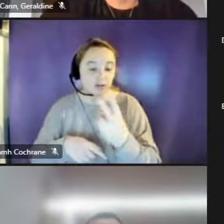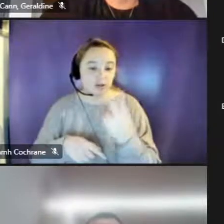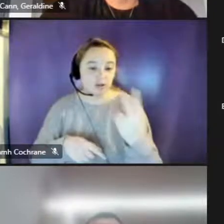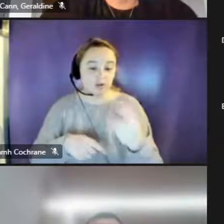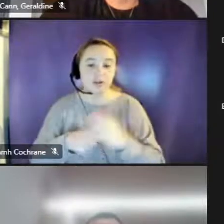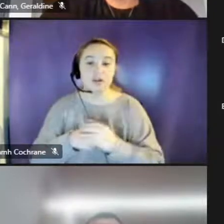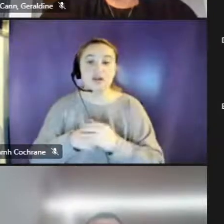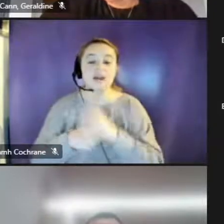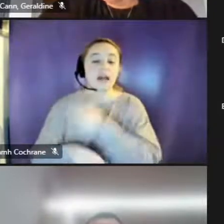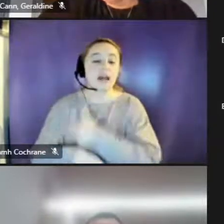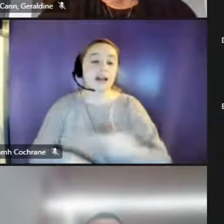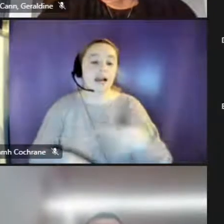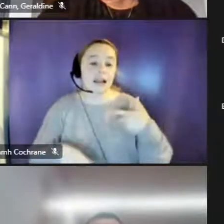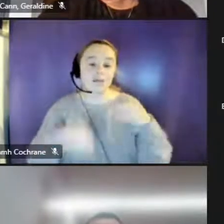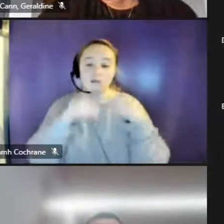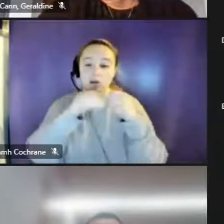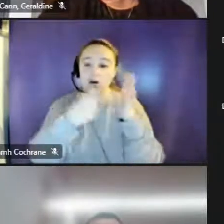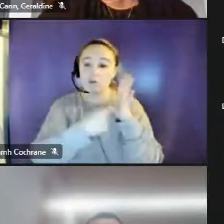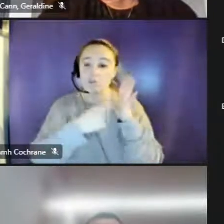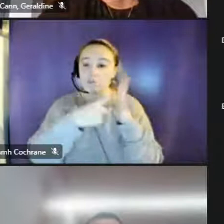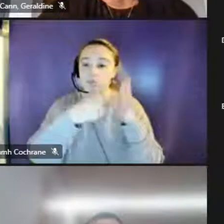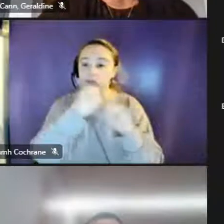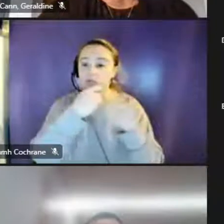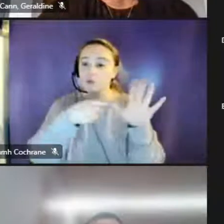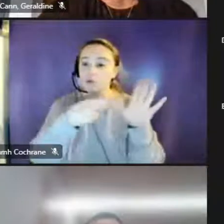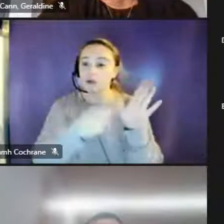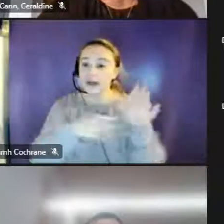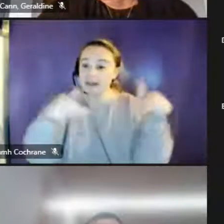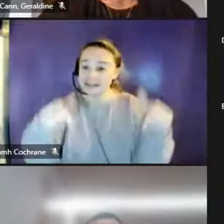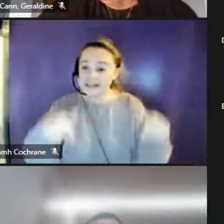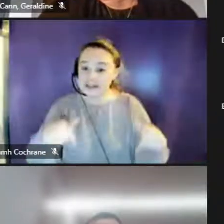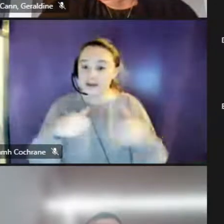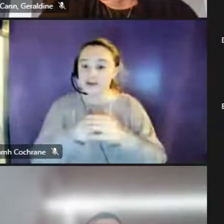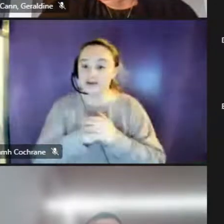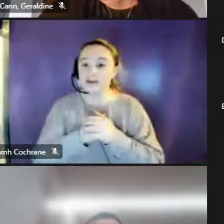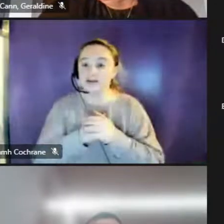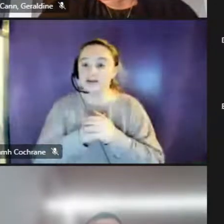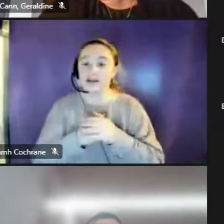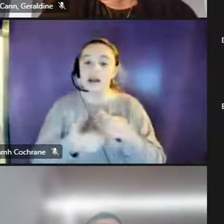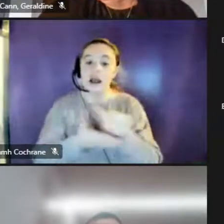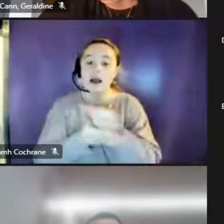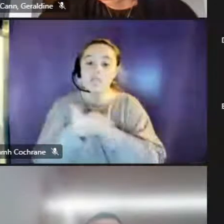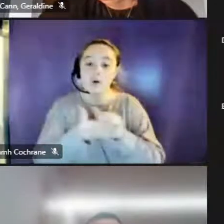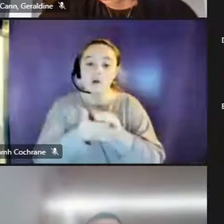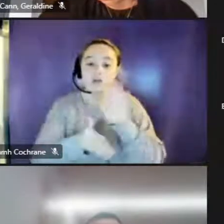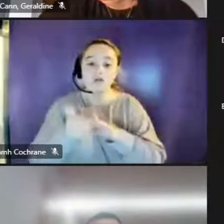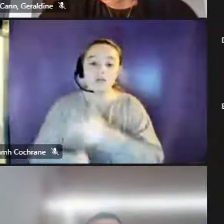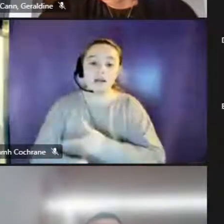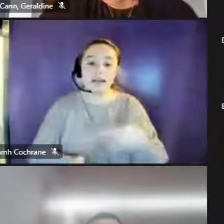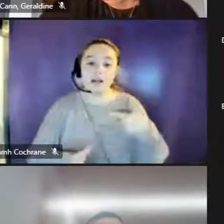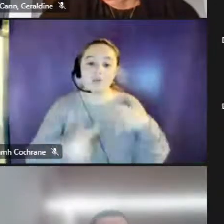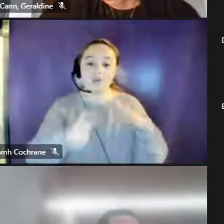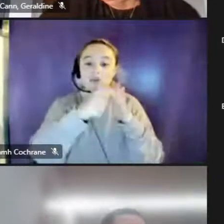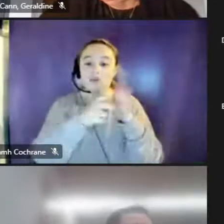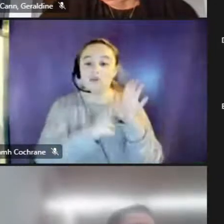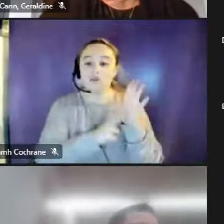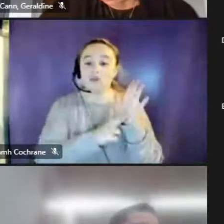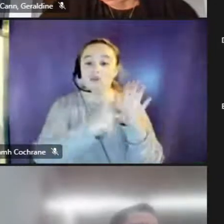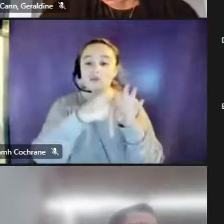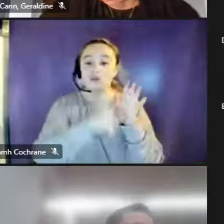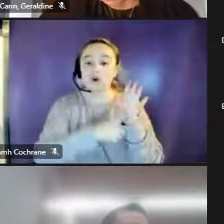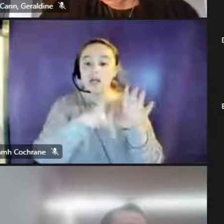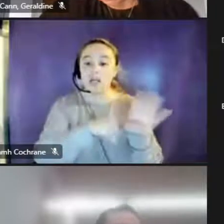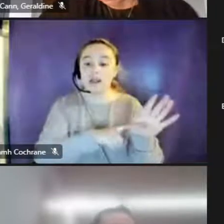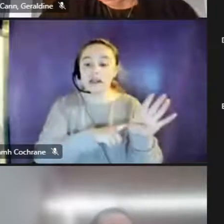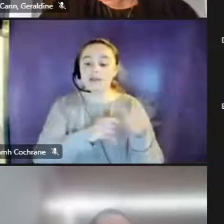Councillor Brogan, I can see that you're present. I have apologies from Councillor Donnelly. I can see that we